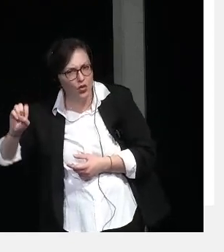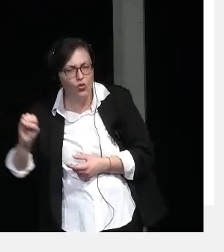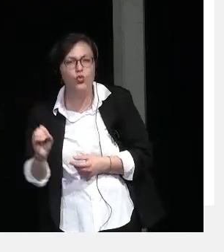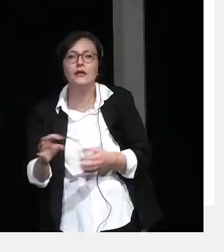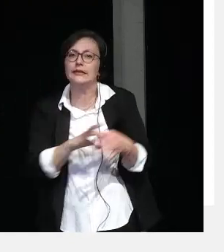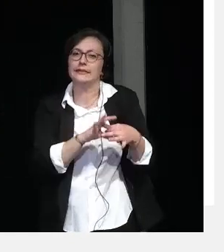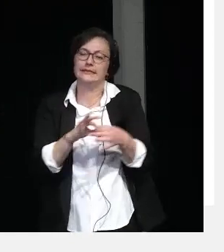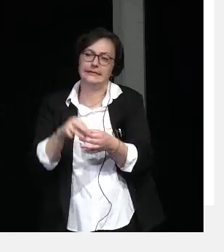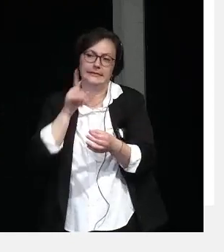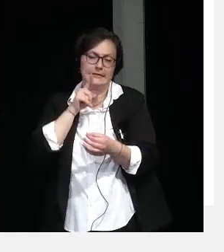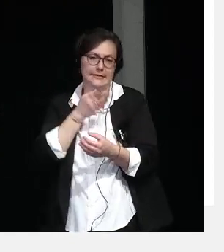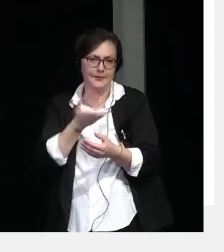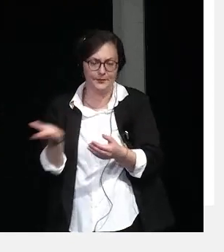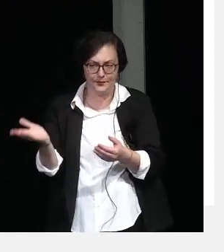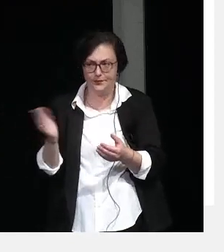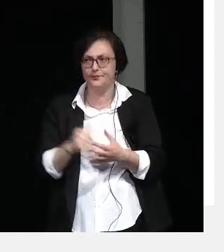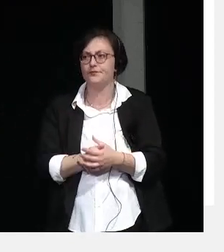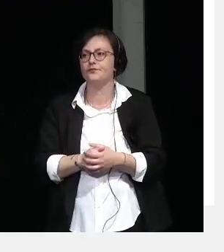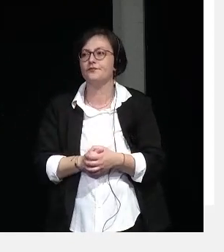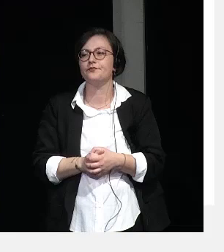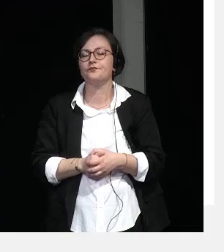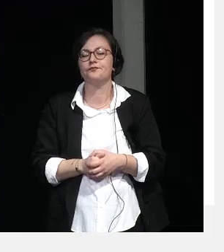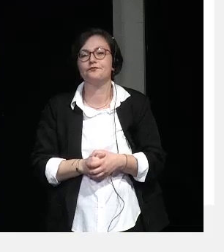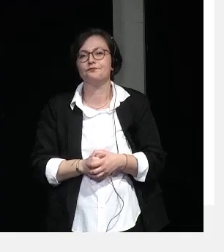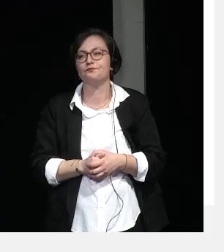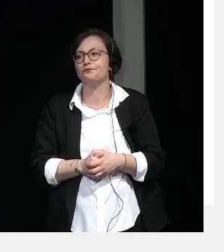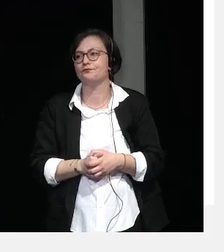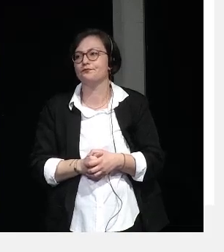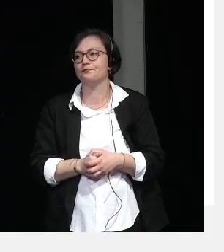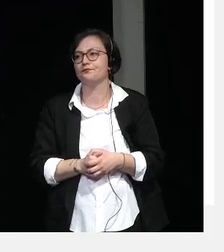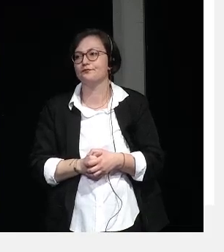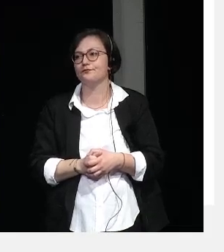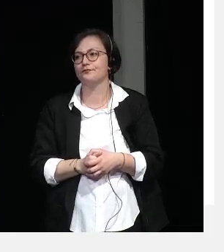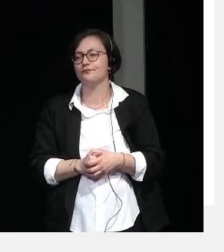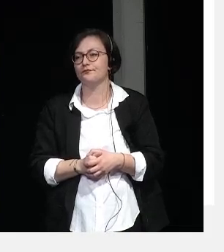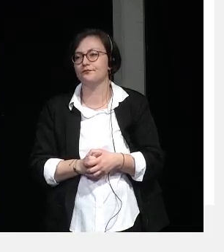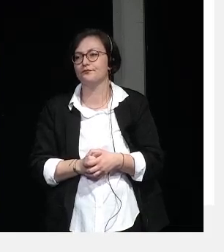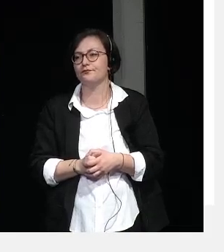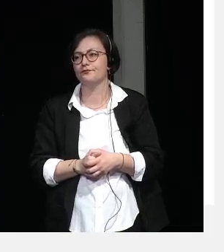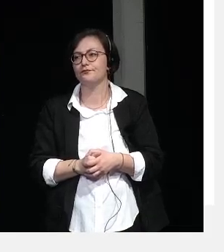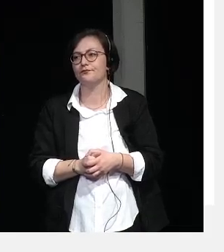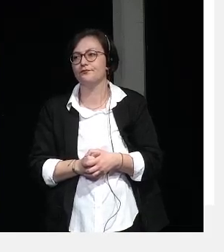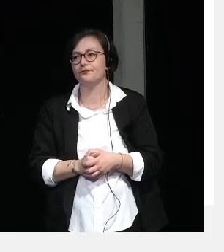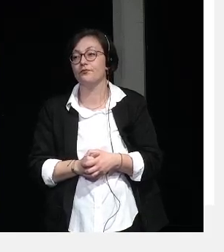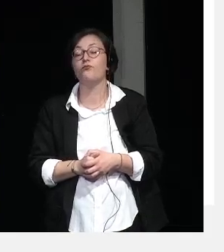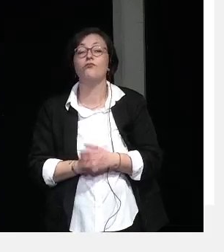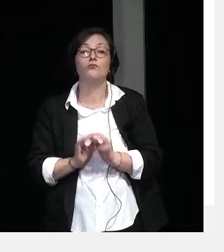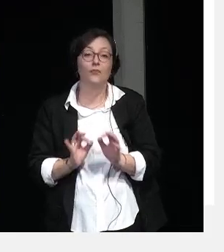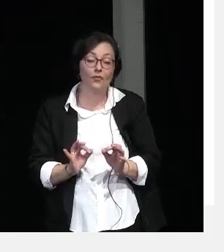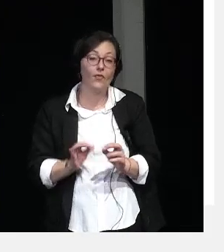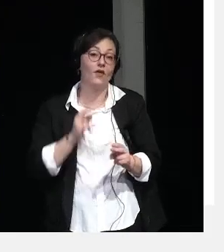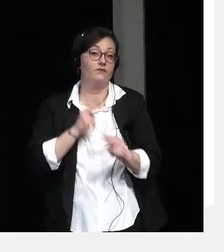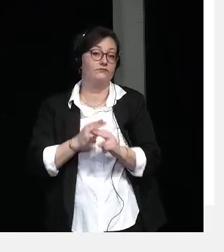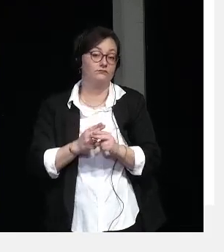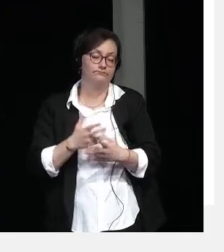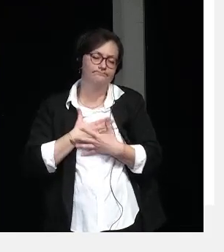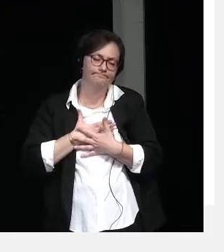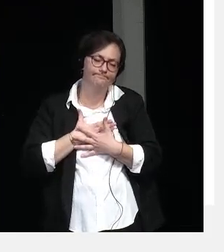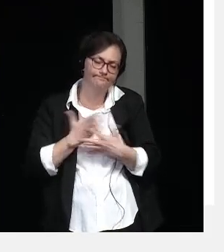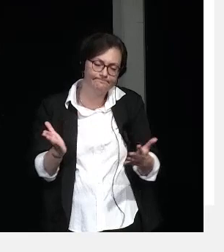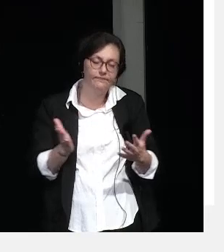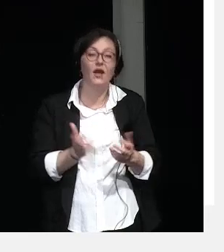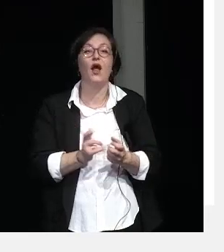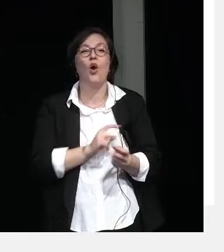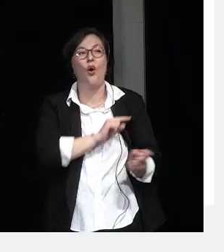have. They have many names. And I think most of all our speakers who've traveled from many different parts of the world,